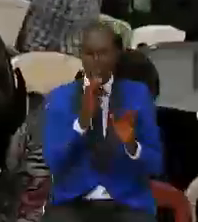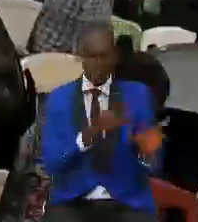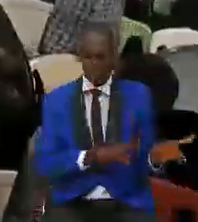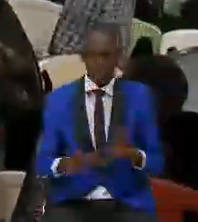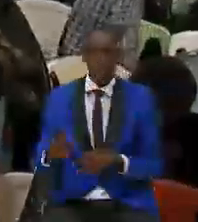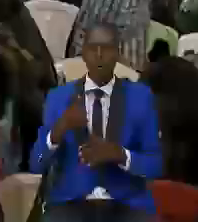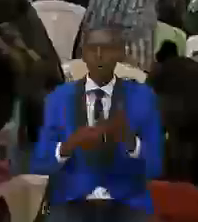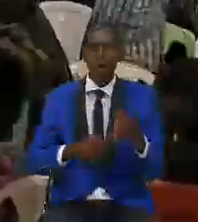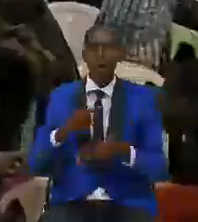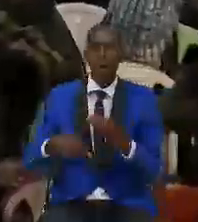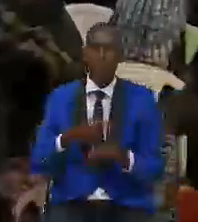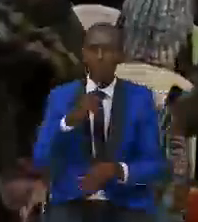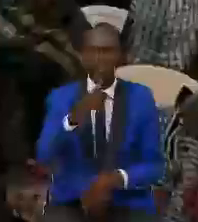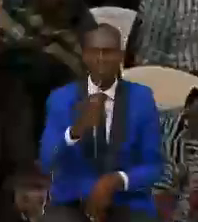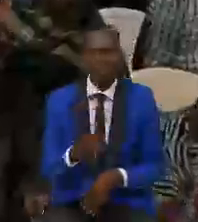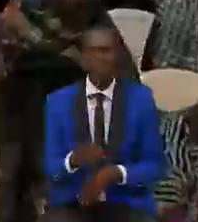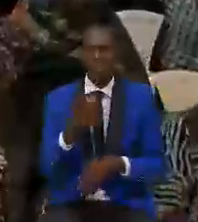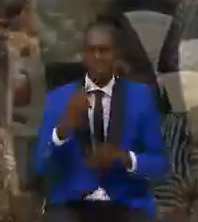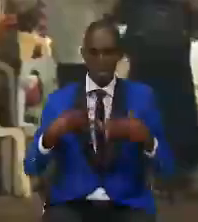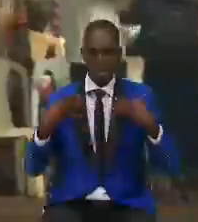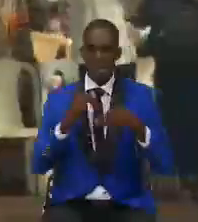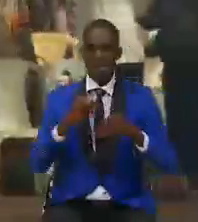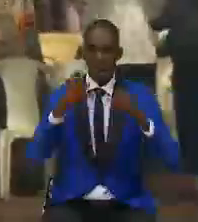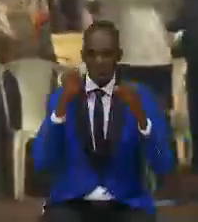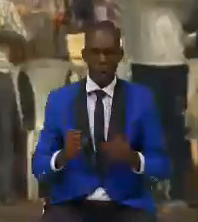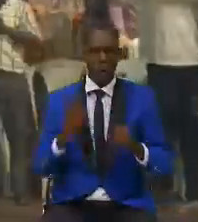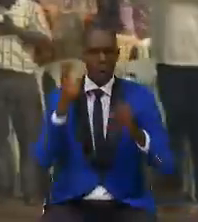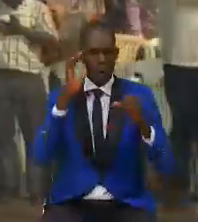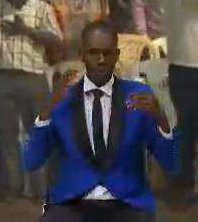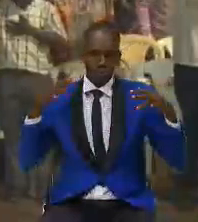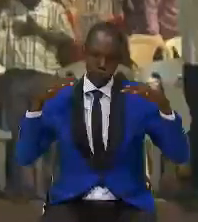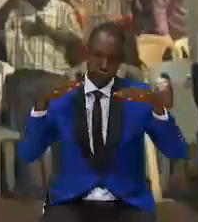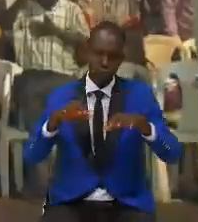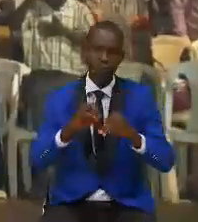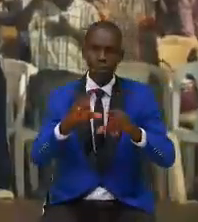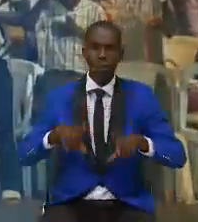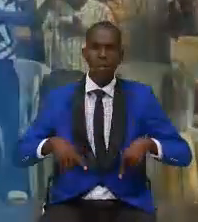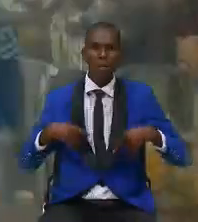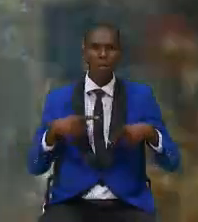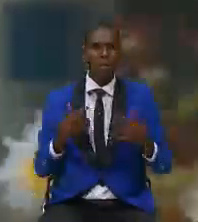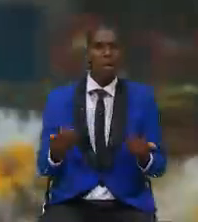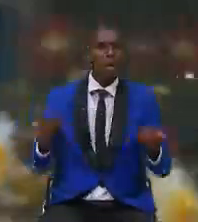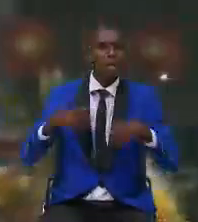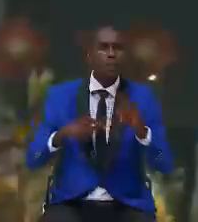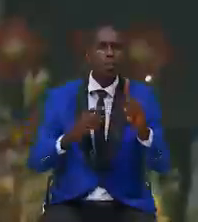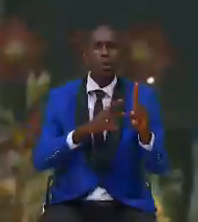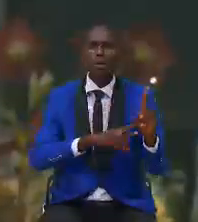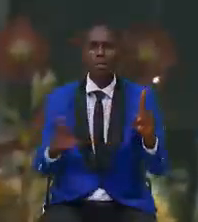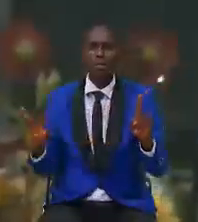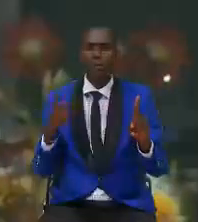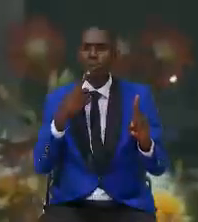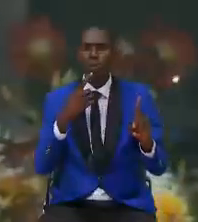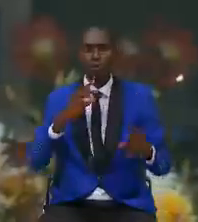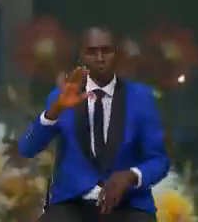name of Jesus available. I said, are you ready? And the healing power of God will flow into your life.